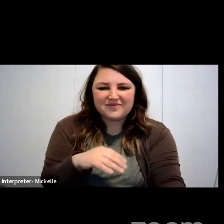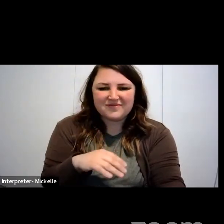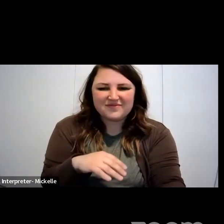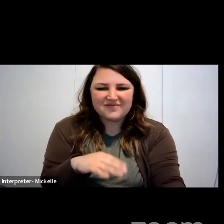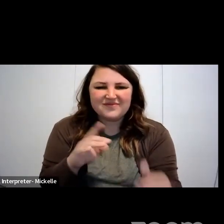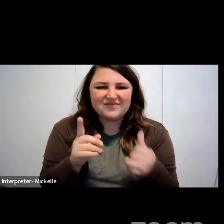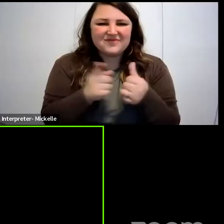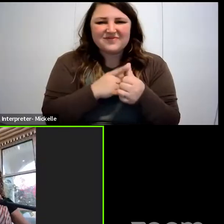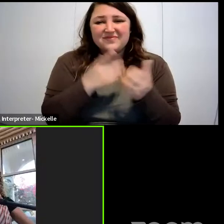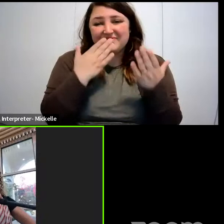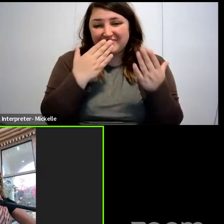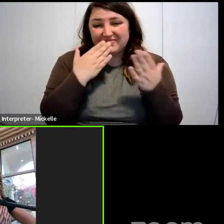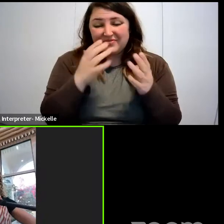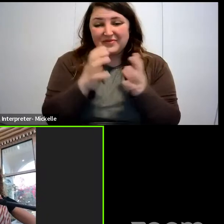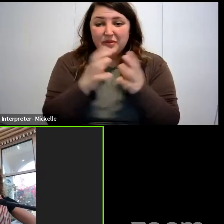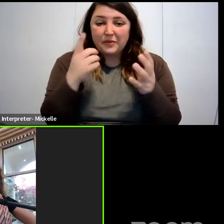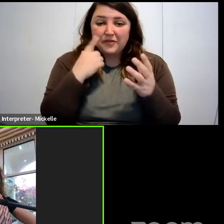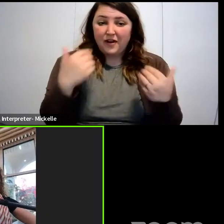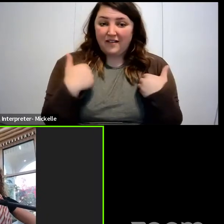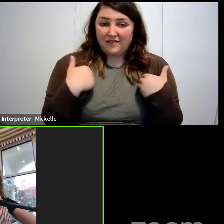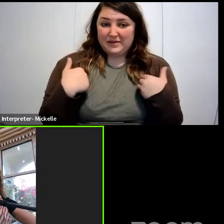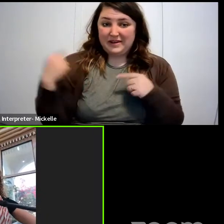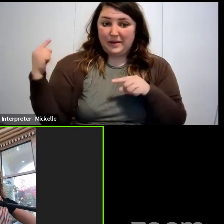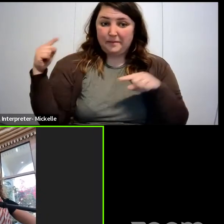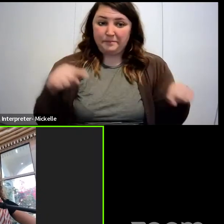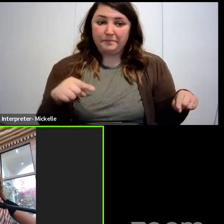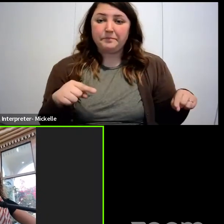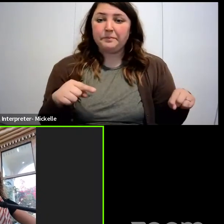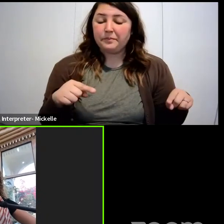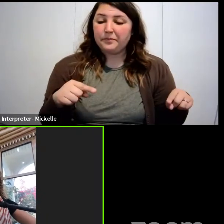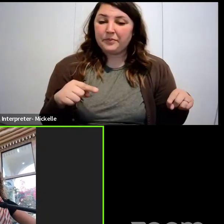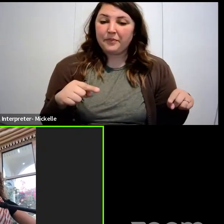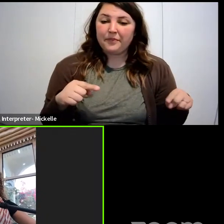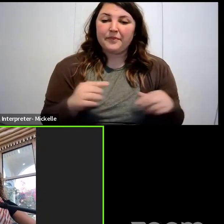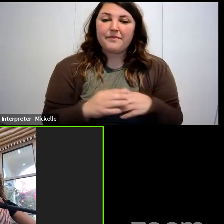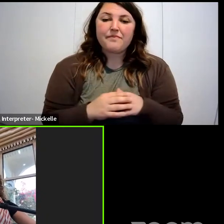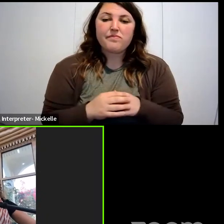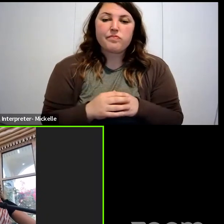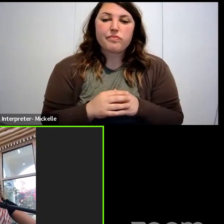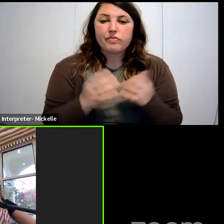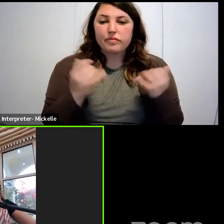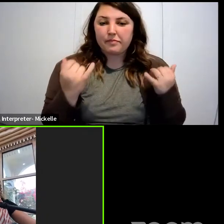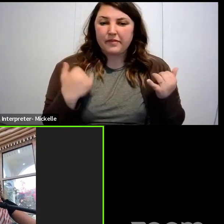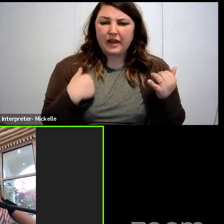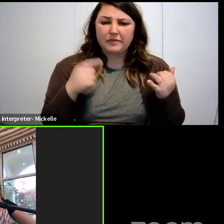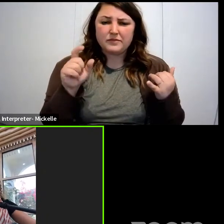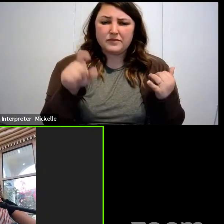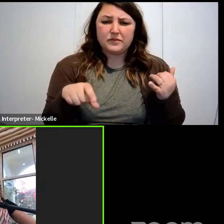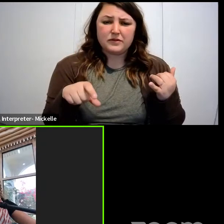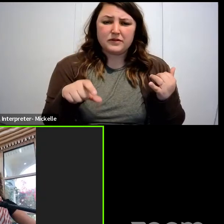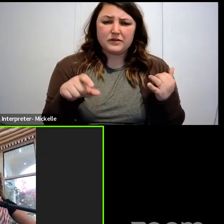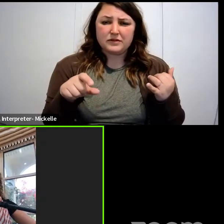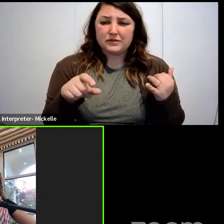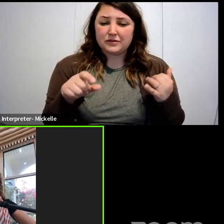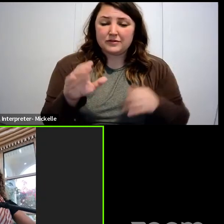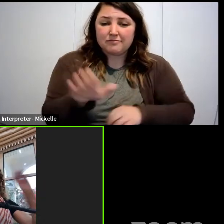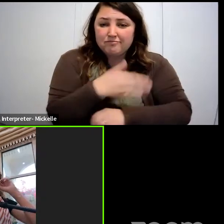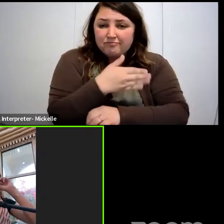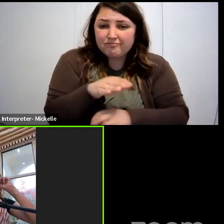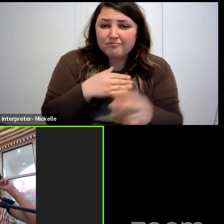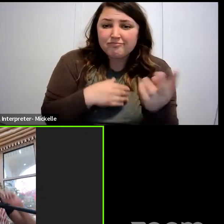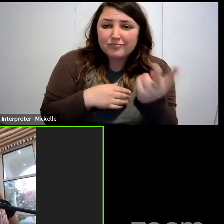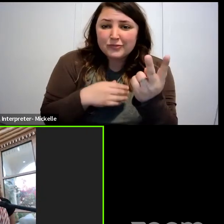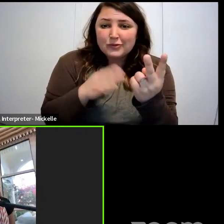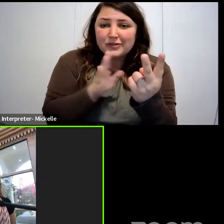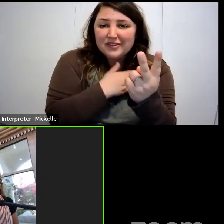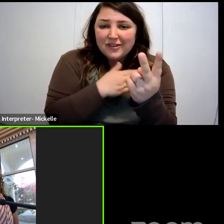First of all, thank you very much for having me with you. Today, I'm supposed to be performing two songs.